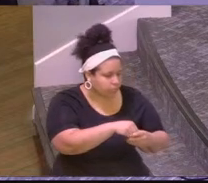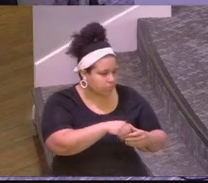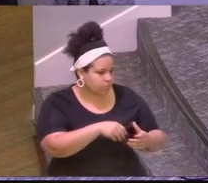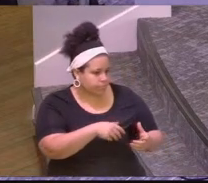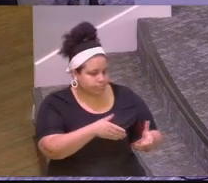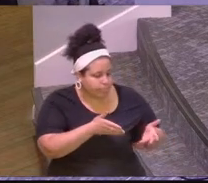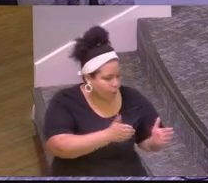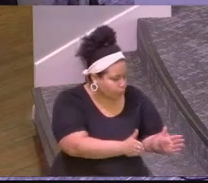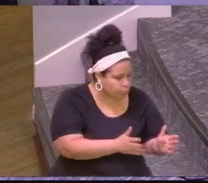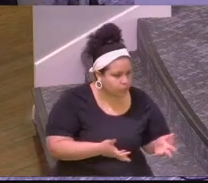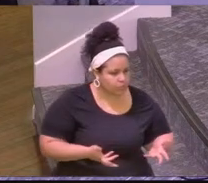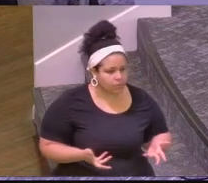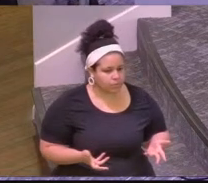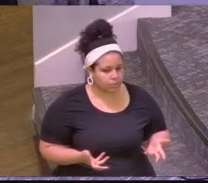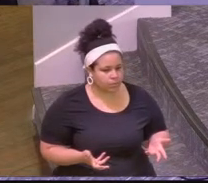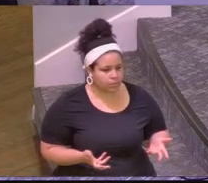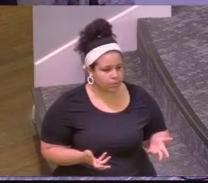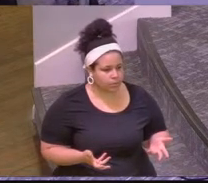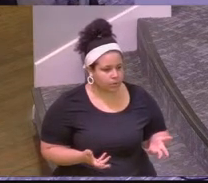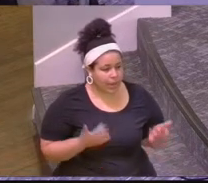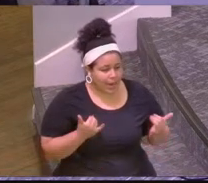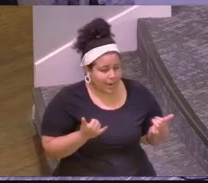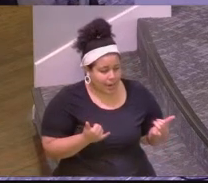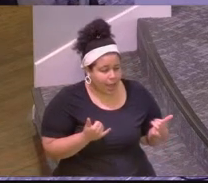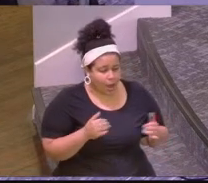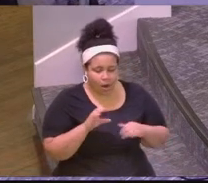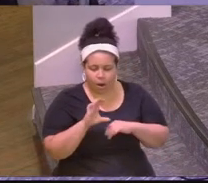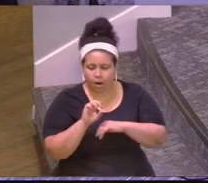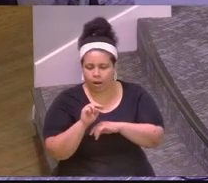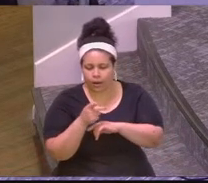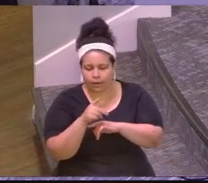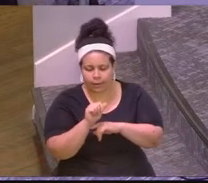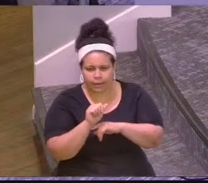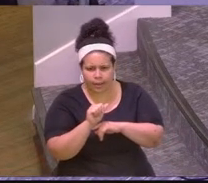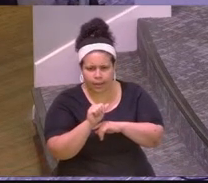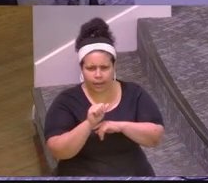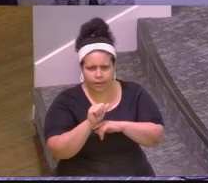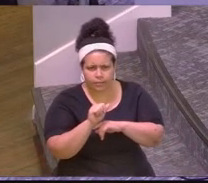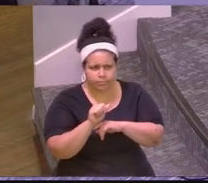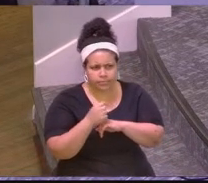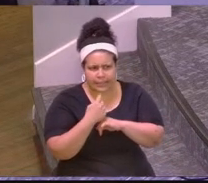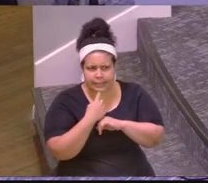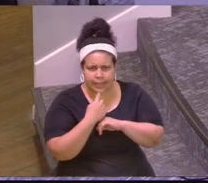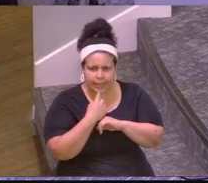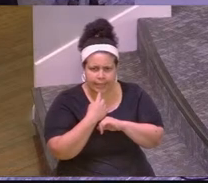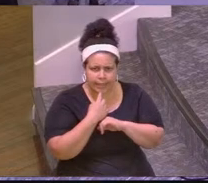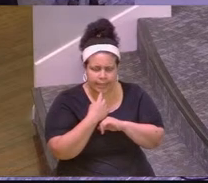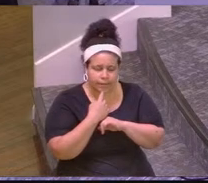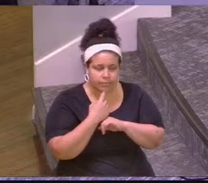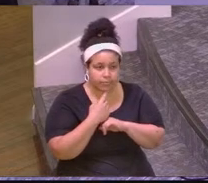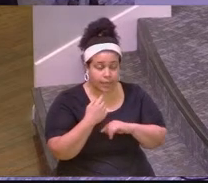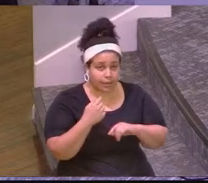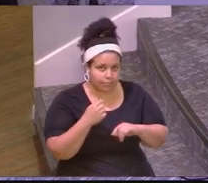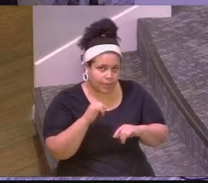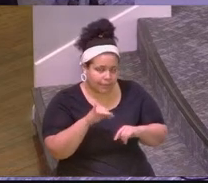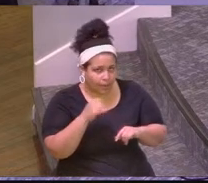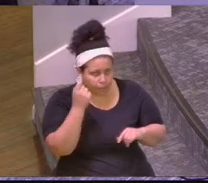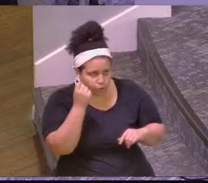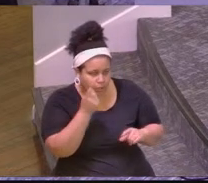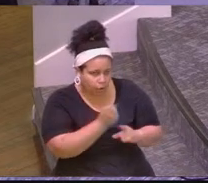And so now they're saying their concern is, if I'm understanding correctly, is that they're concerned that it's